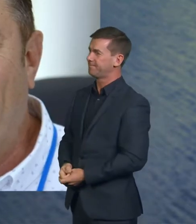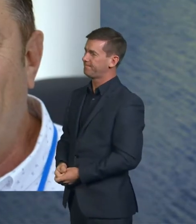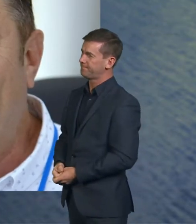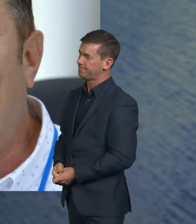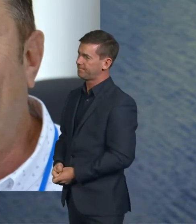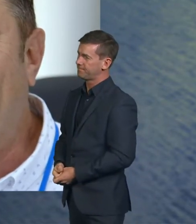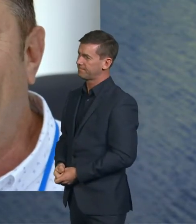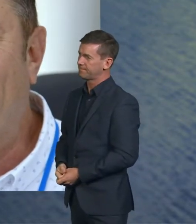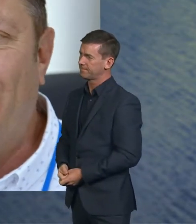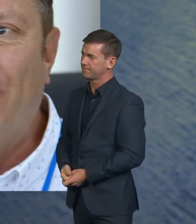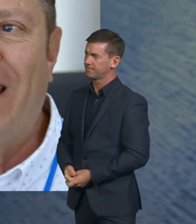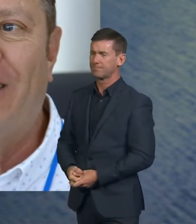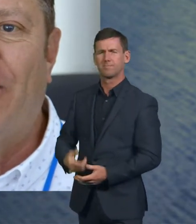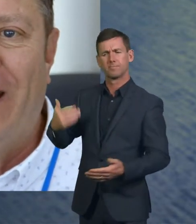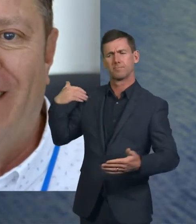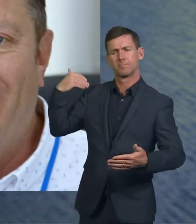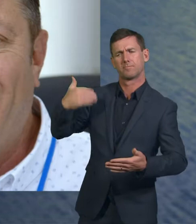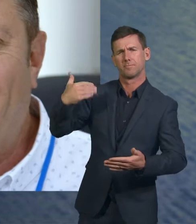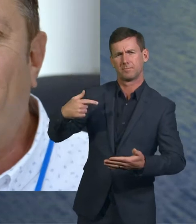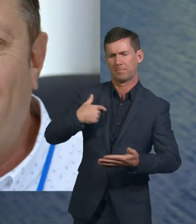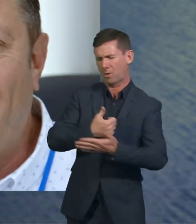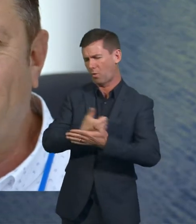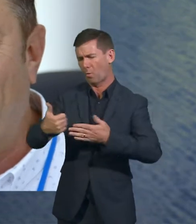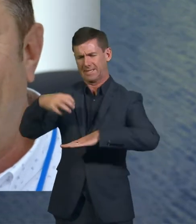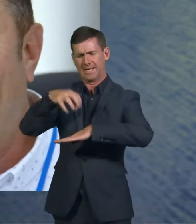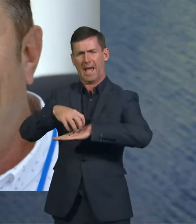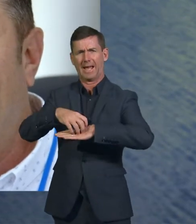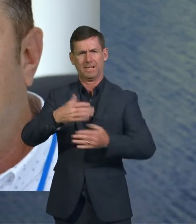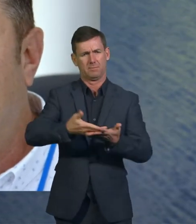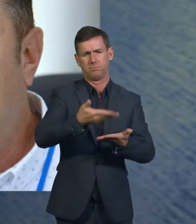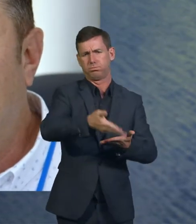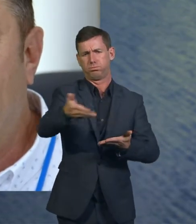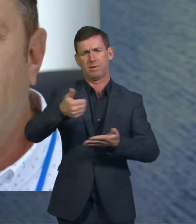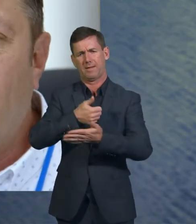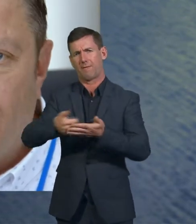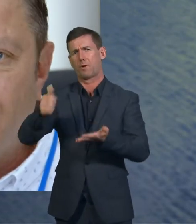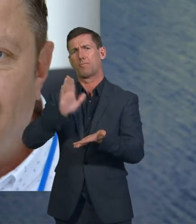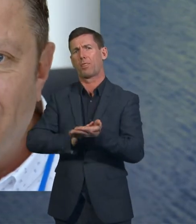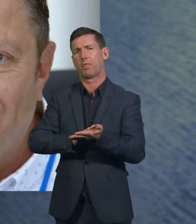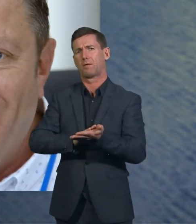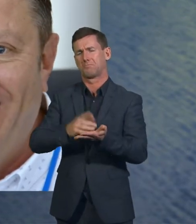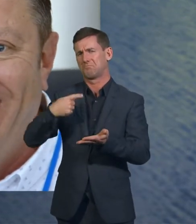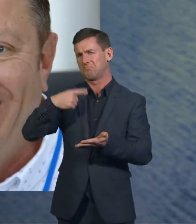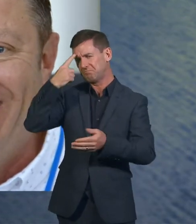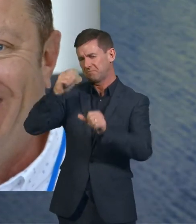Because they're used to cakes now. They know when I come here, but they're going to have some. So next time I'll bring